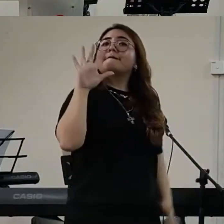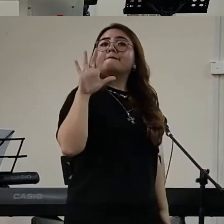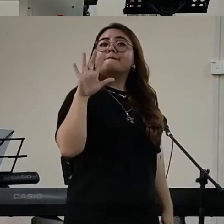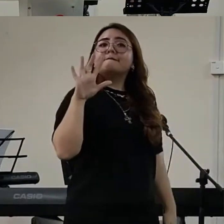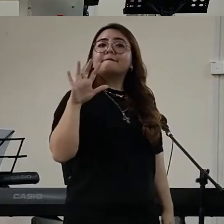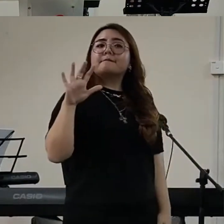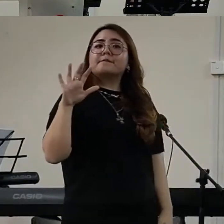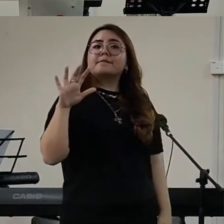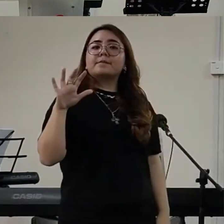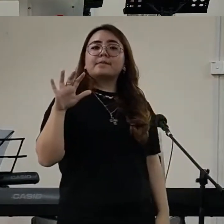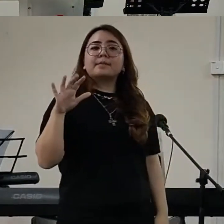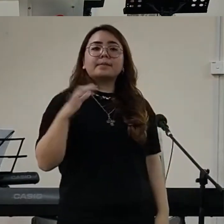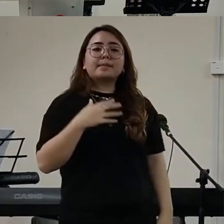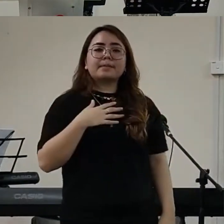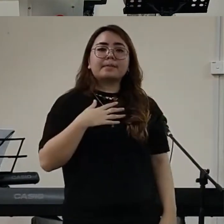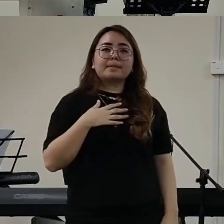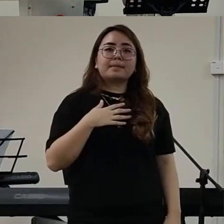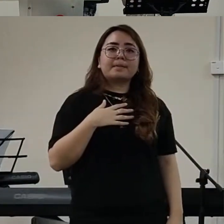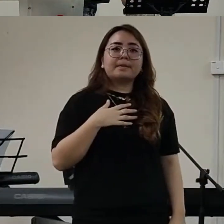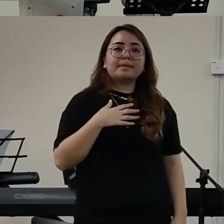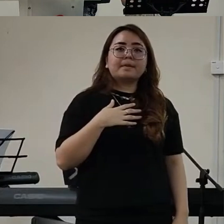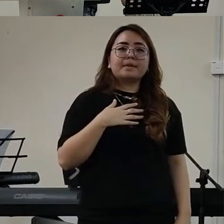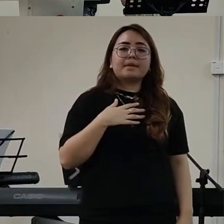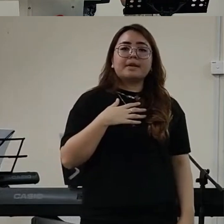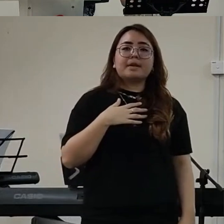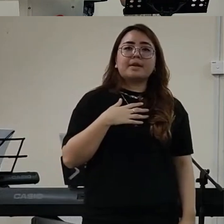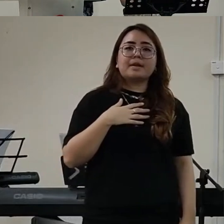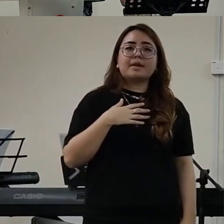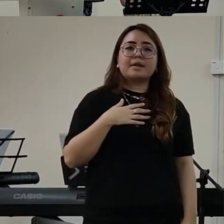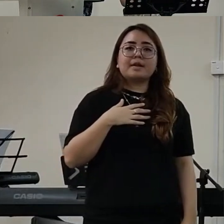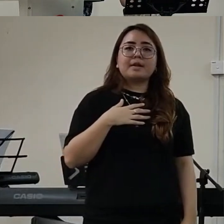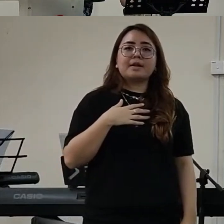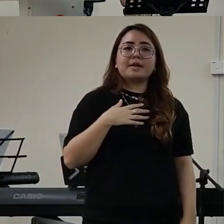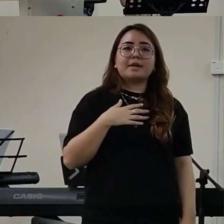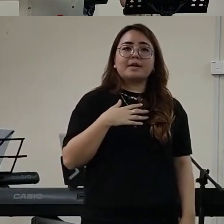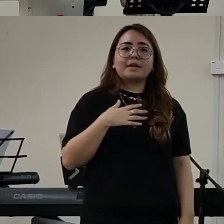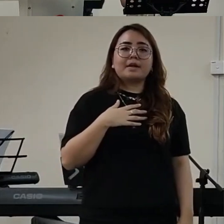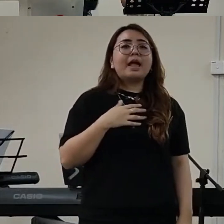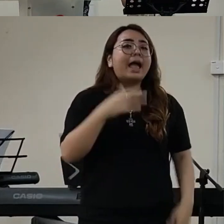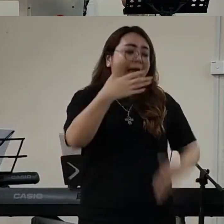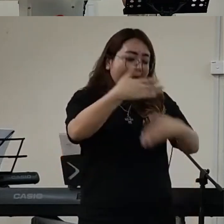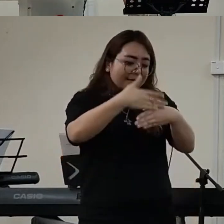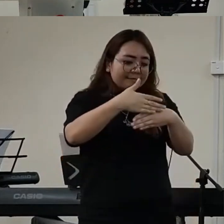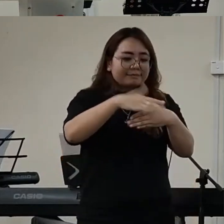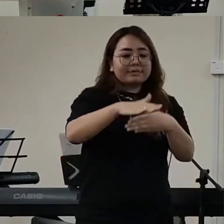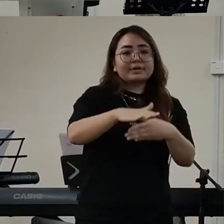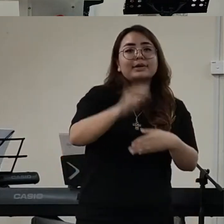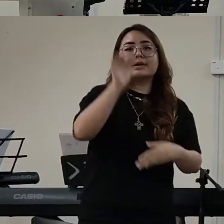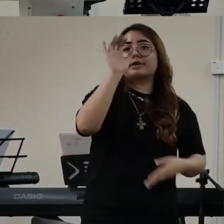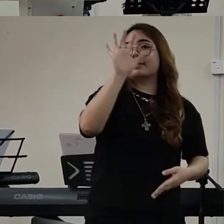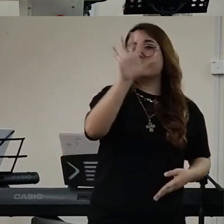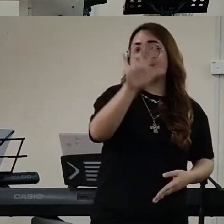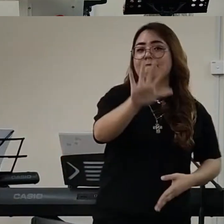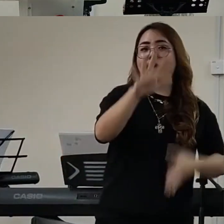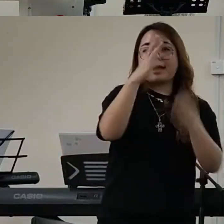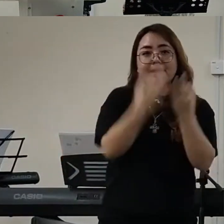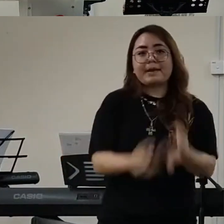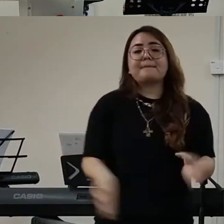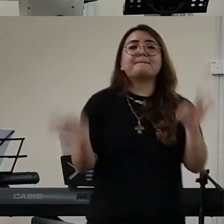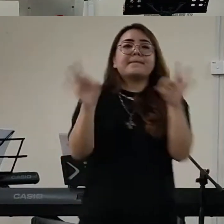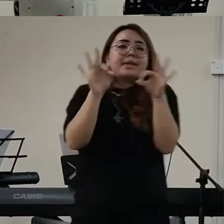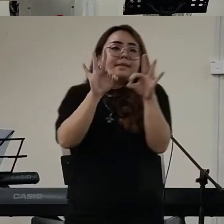why they are called major prophets. And after the major prophet books, after the five books comes the minor prophet